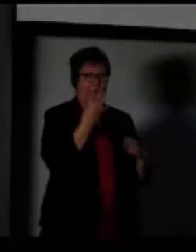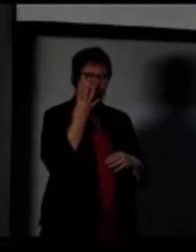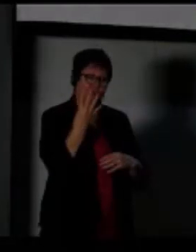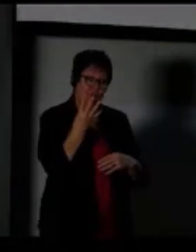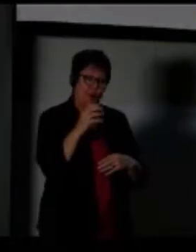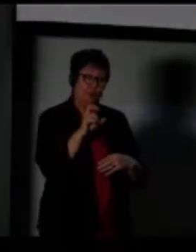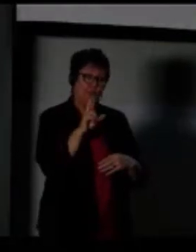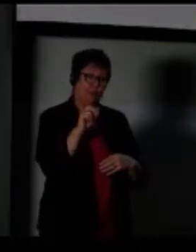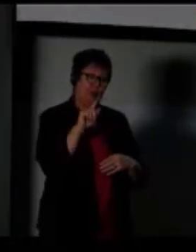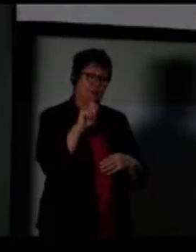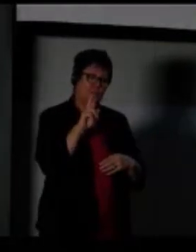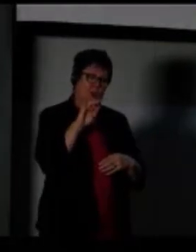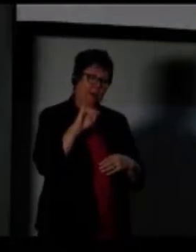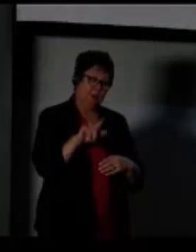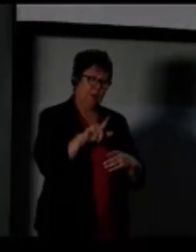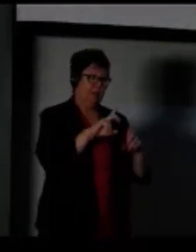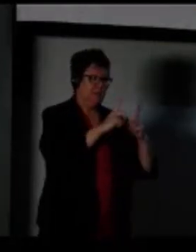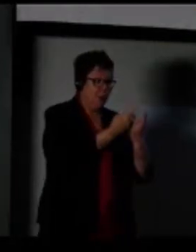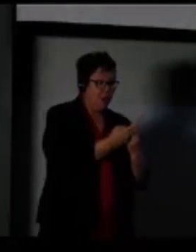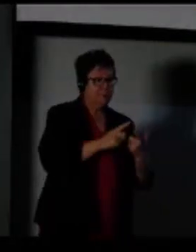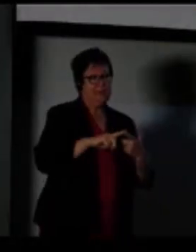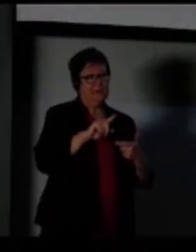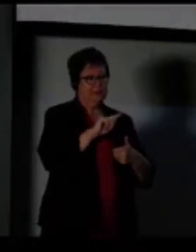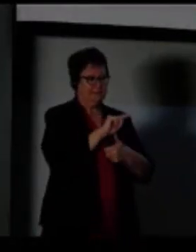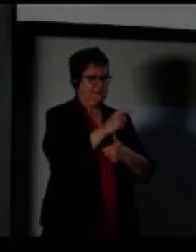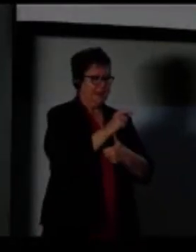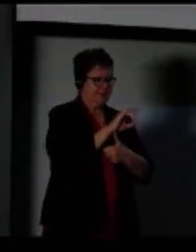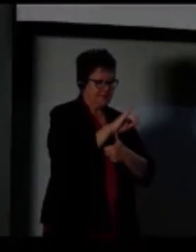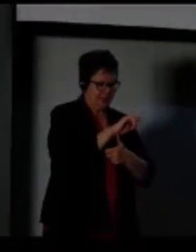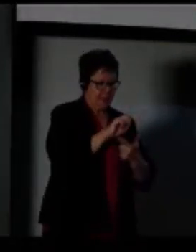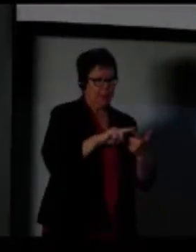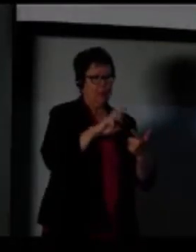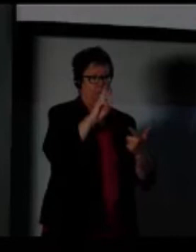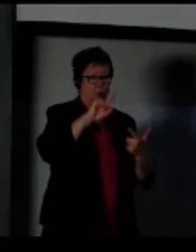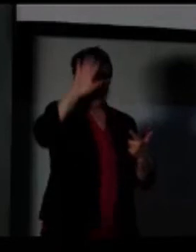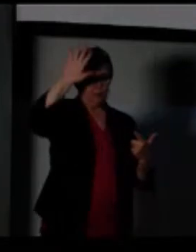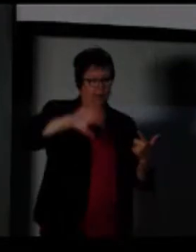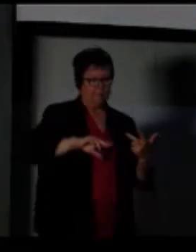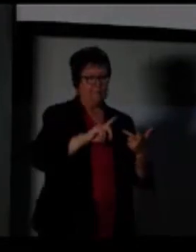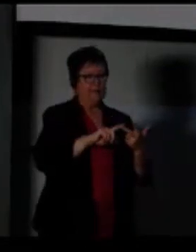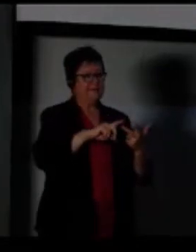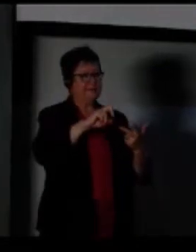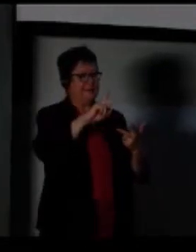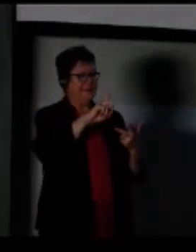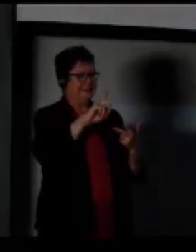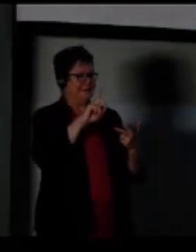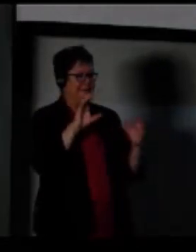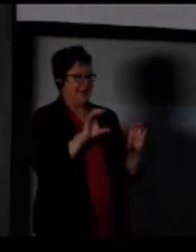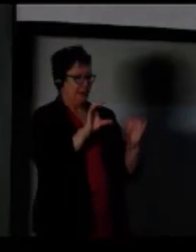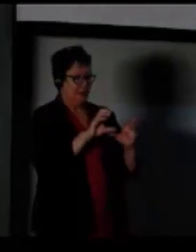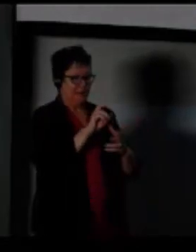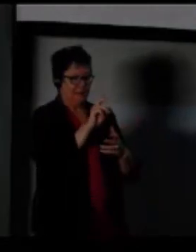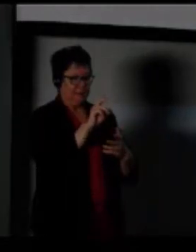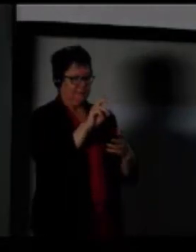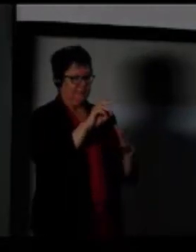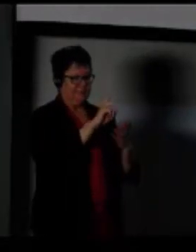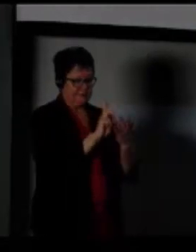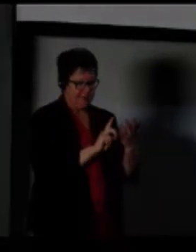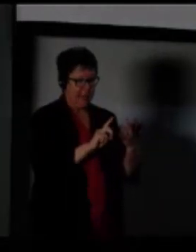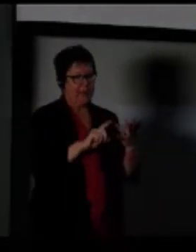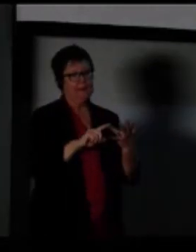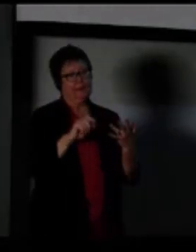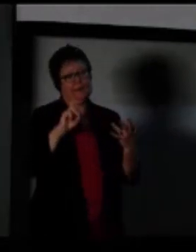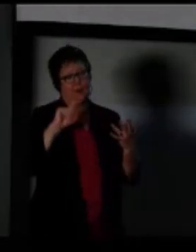departments: textiles, wall coverings, product design and decorative arts, and then drawings, prints, and graphic design. So we ran the